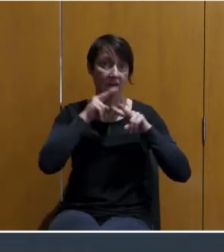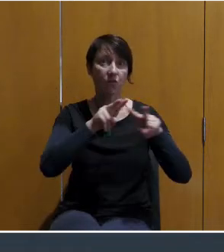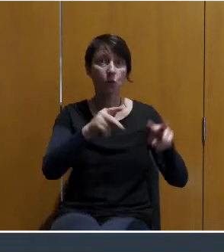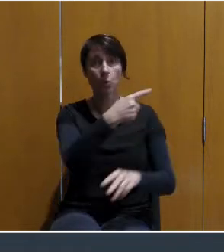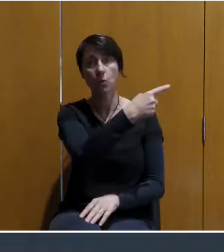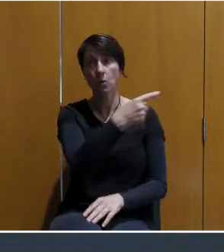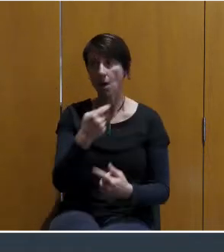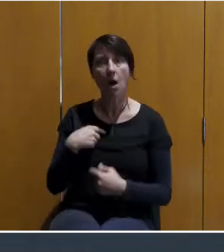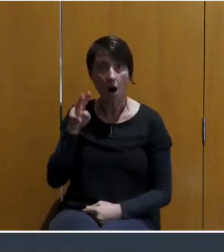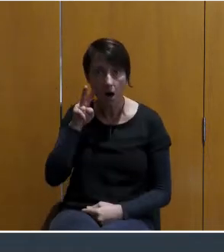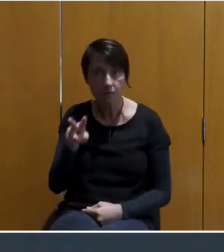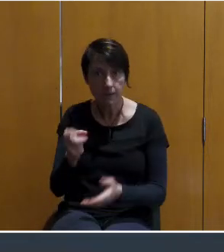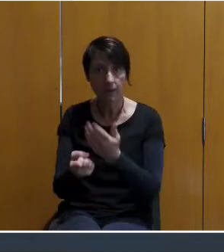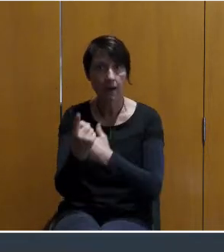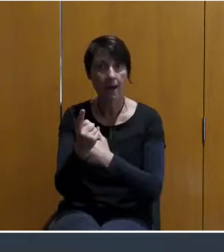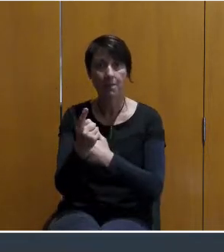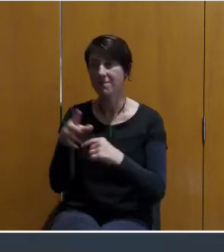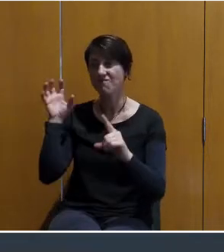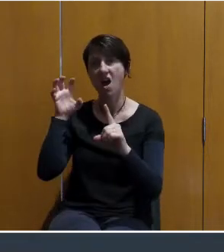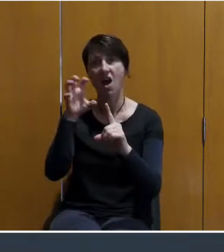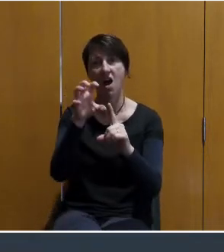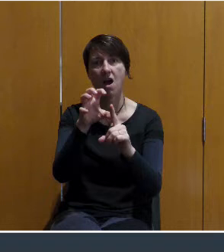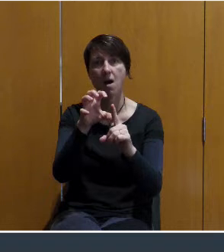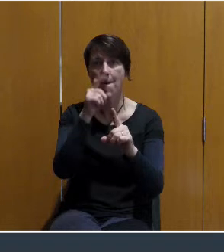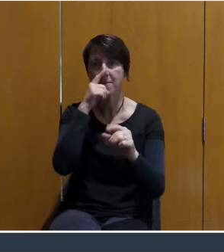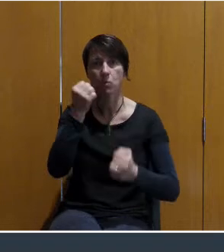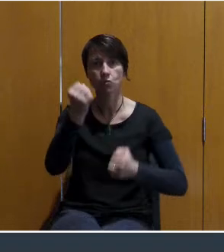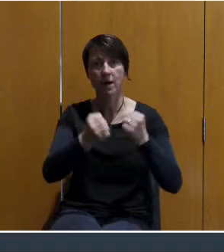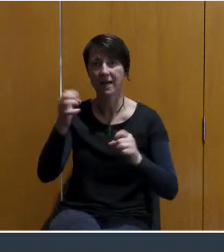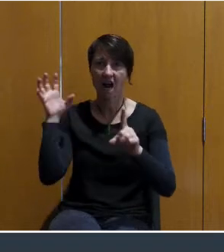I've seen them attack people running. And